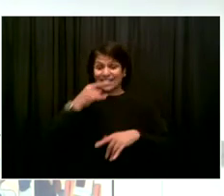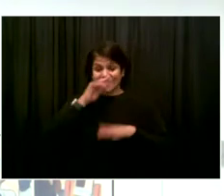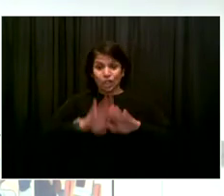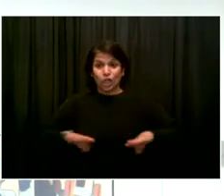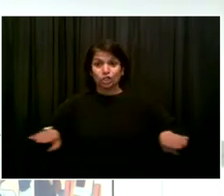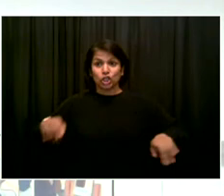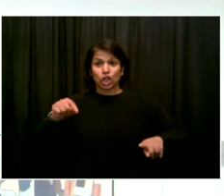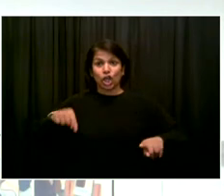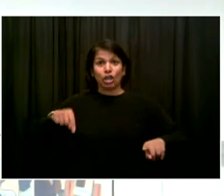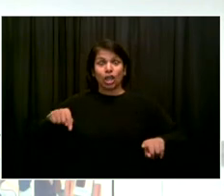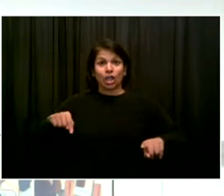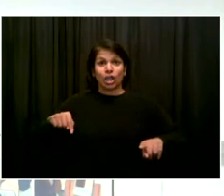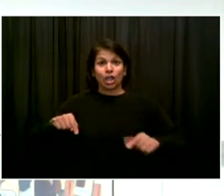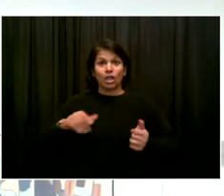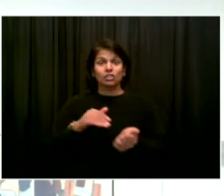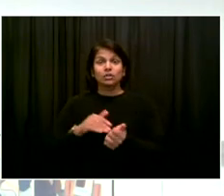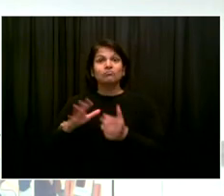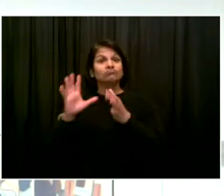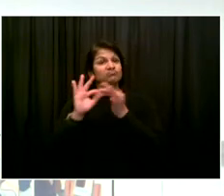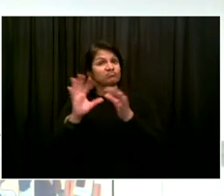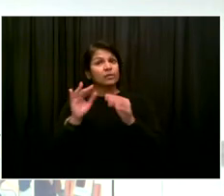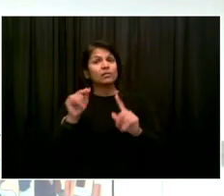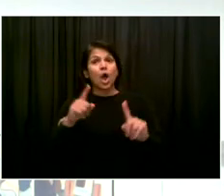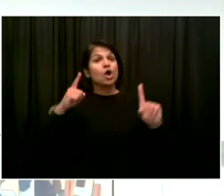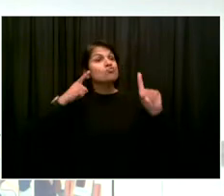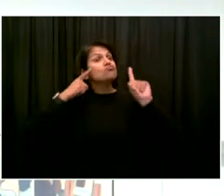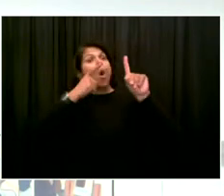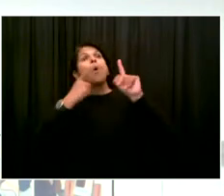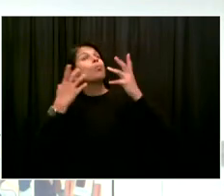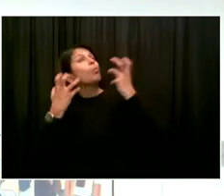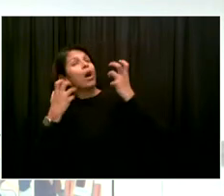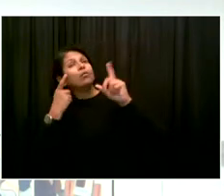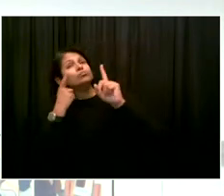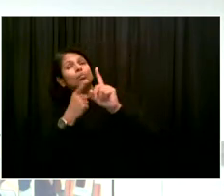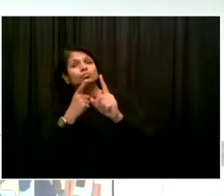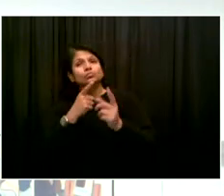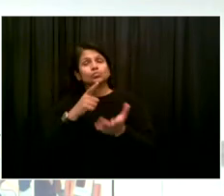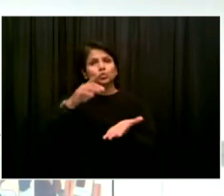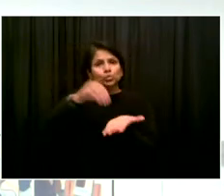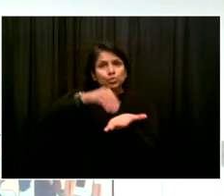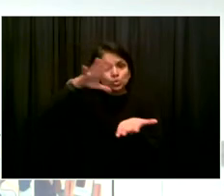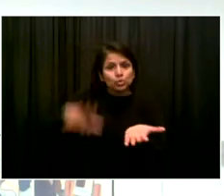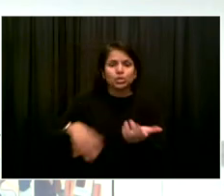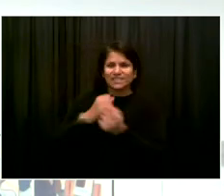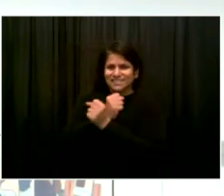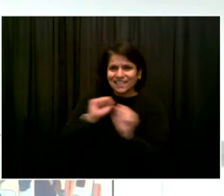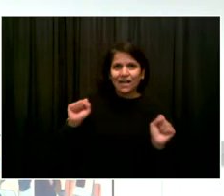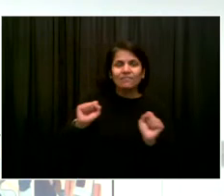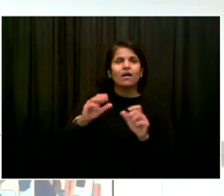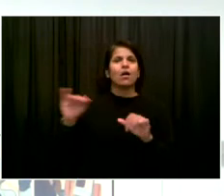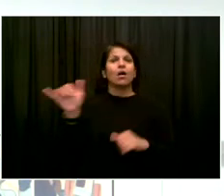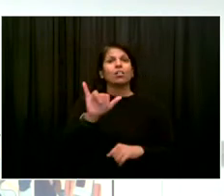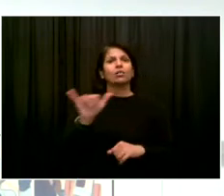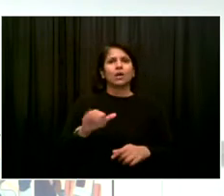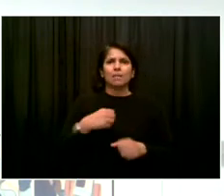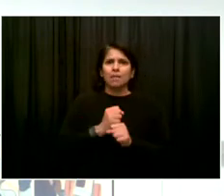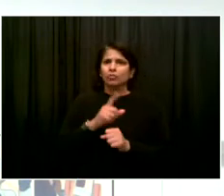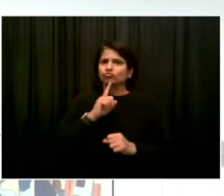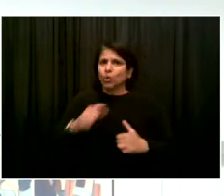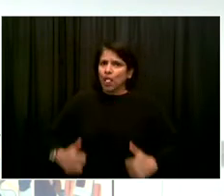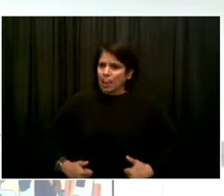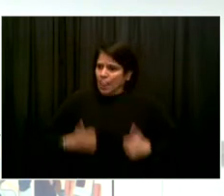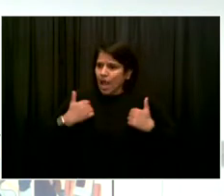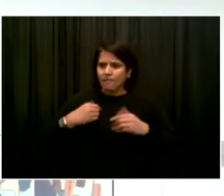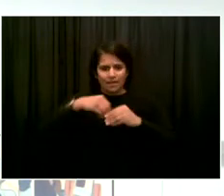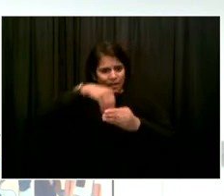of keeping students safe and physically present. Today's Stay Safe, Stay Open plan